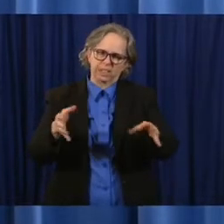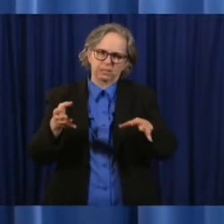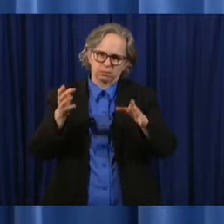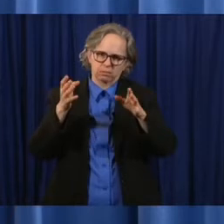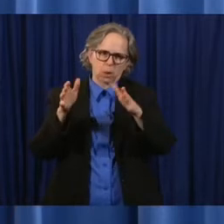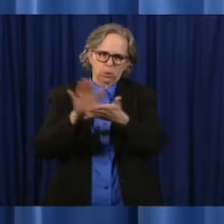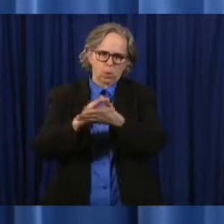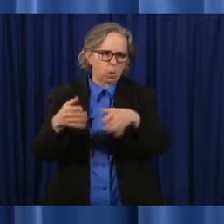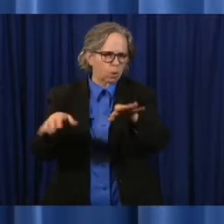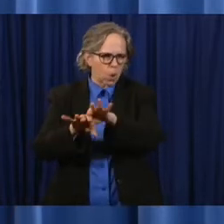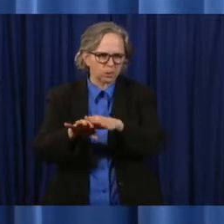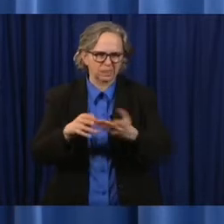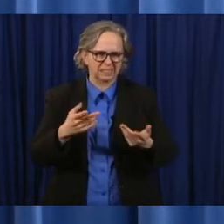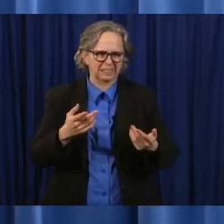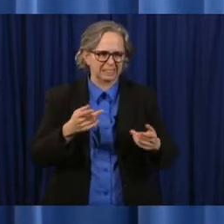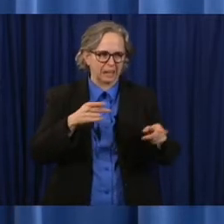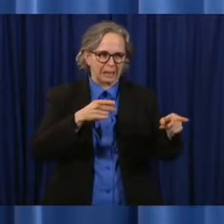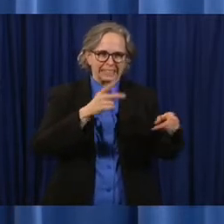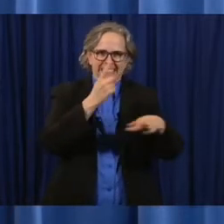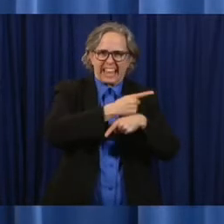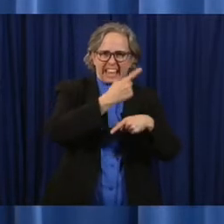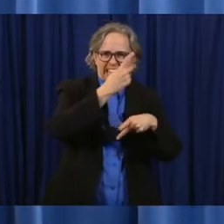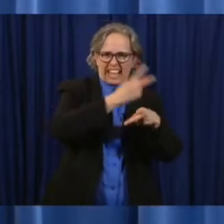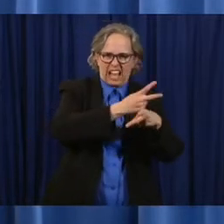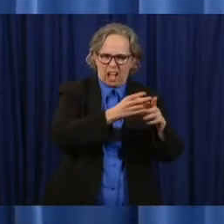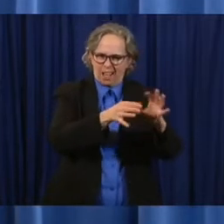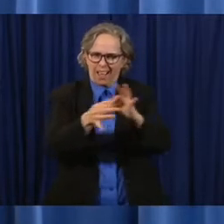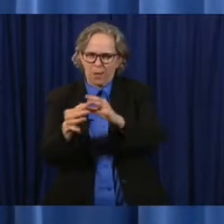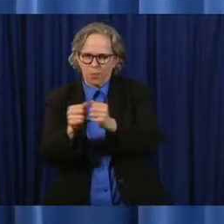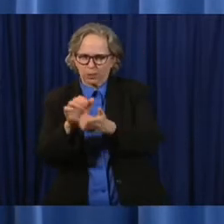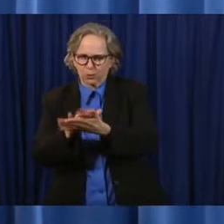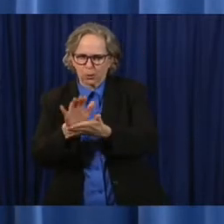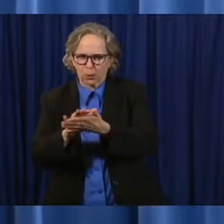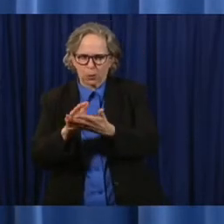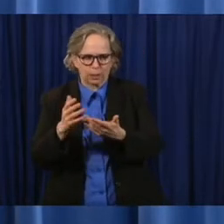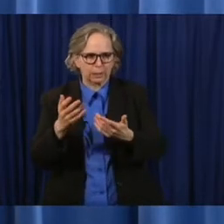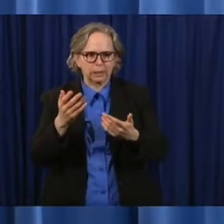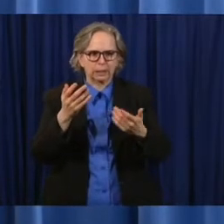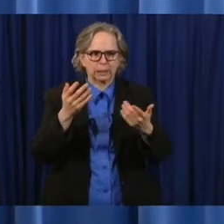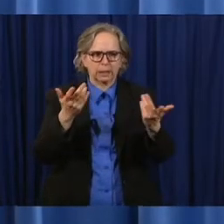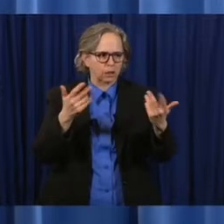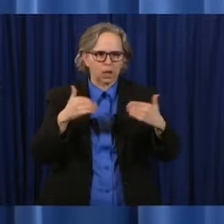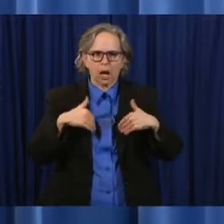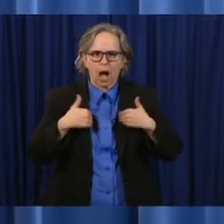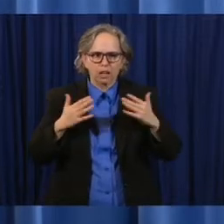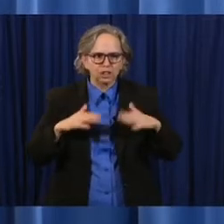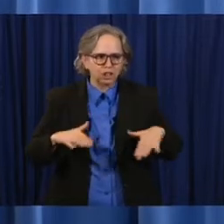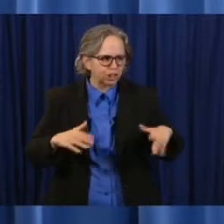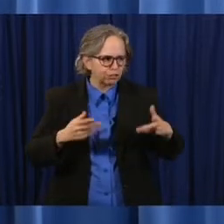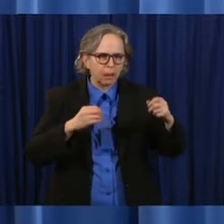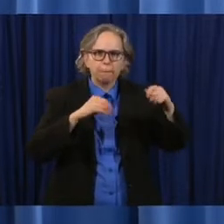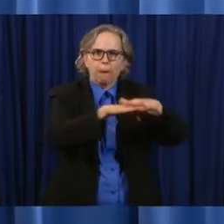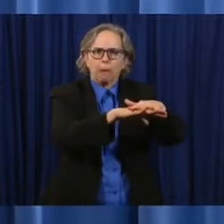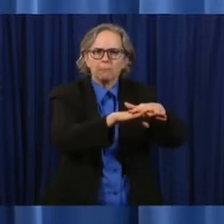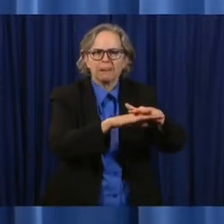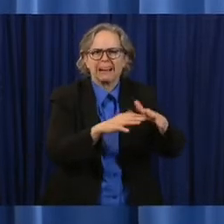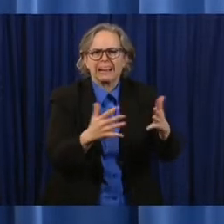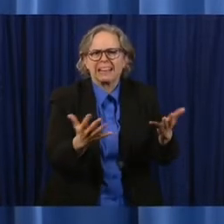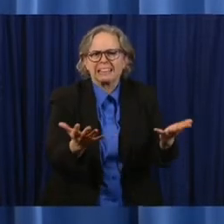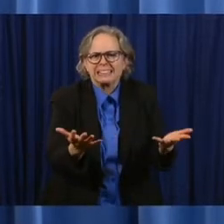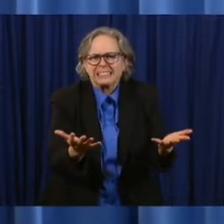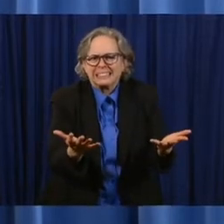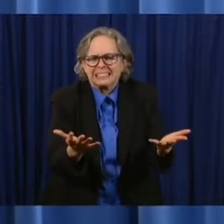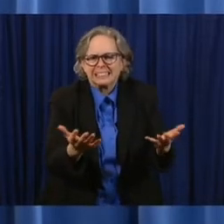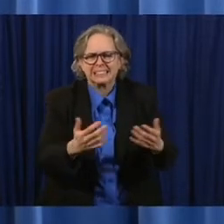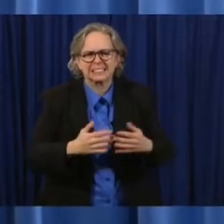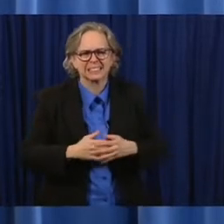related, because in both cases you have young people who are gathered together. And the real concern is not